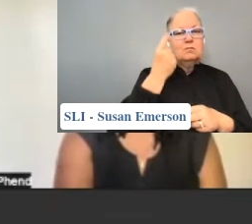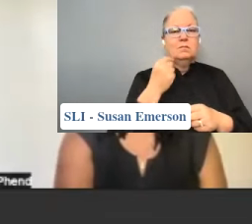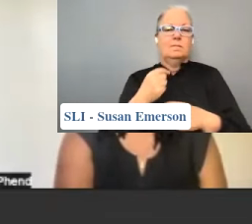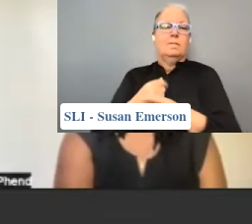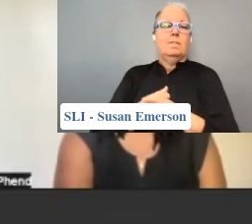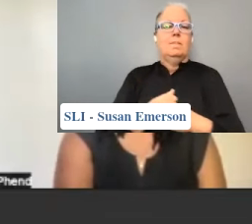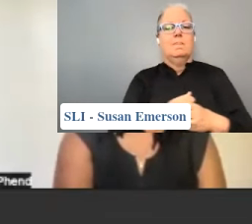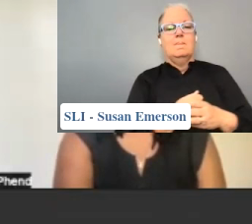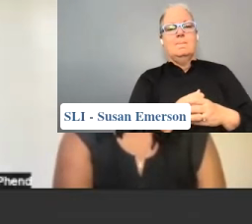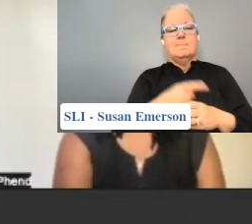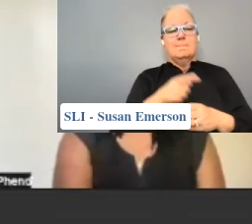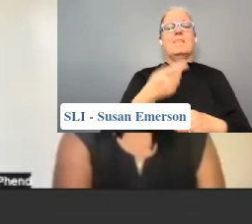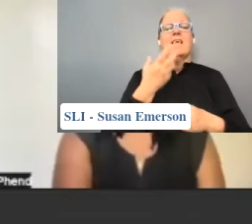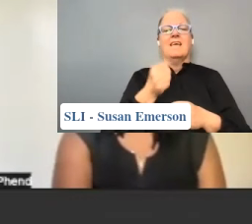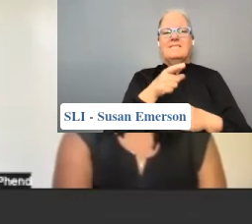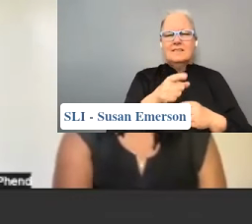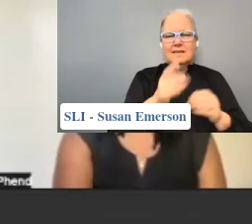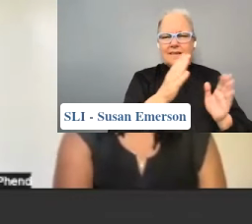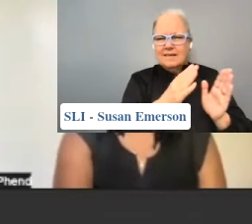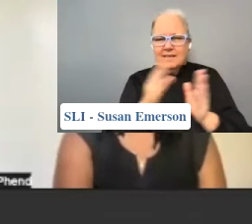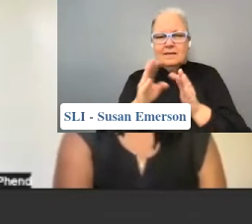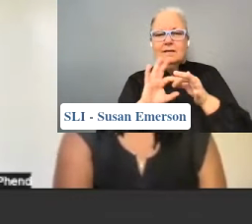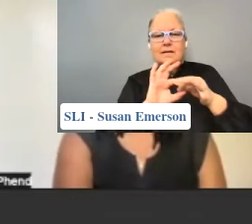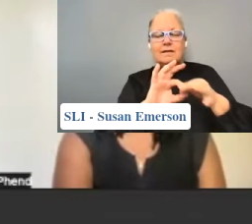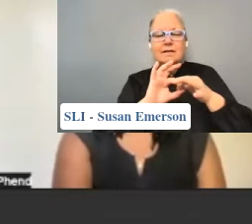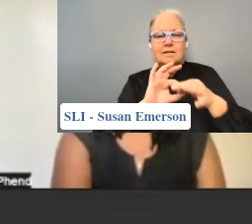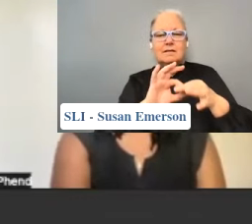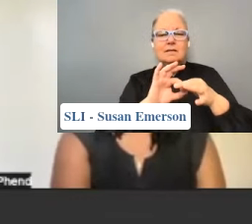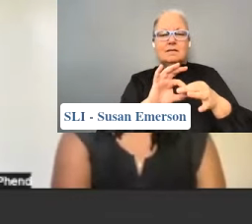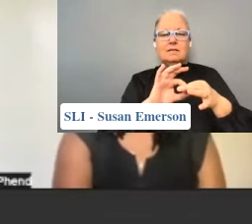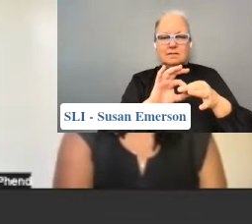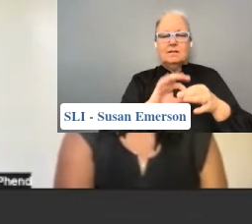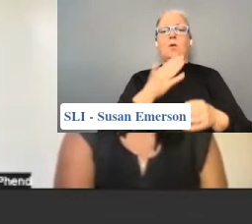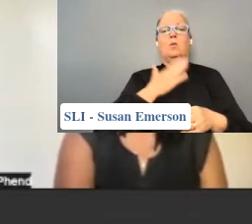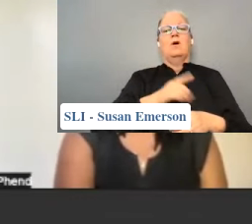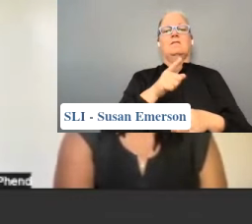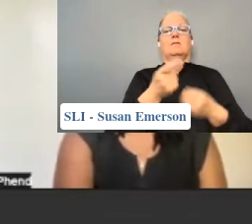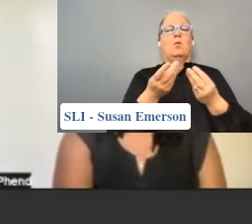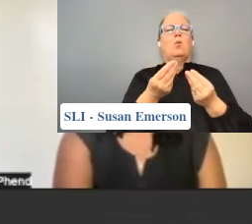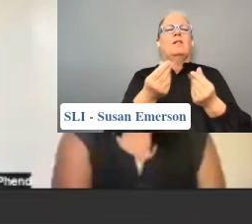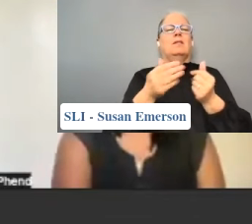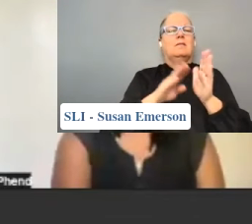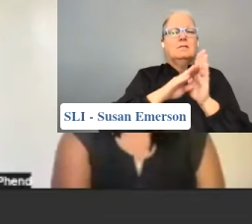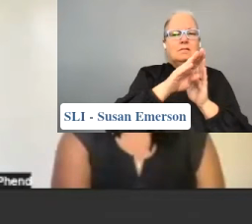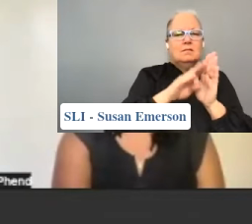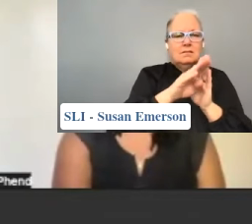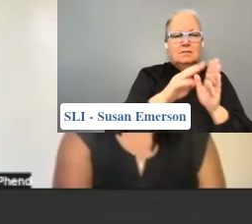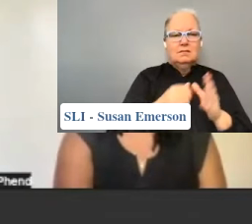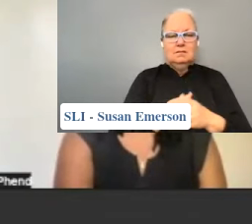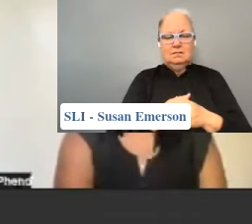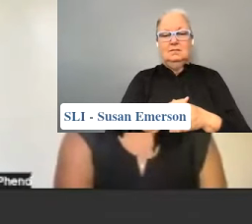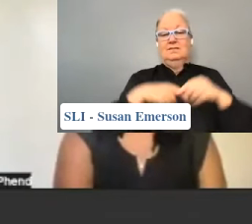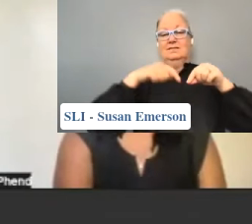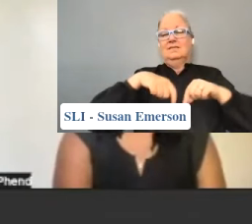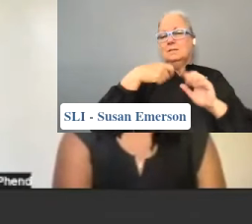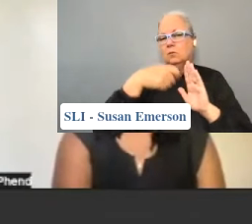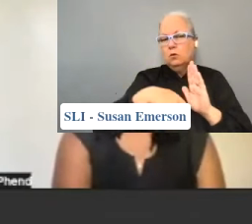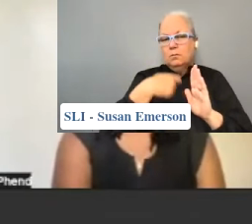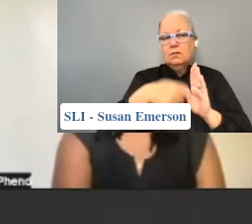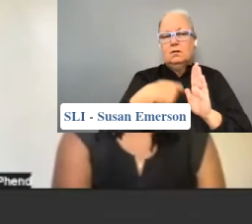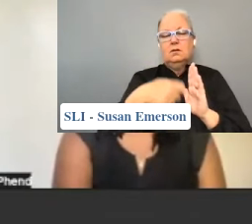for stakeholder engagement and quality improvement. The current expansion program has increased its scope